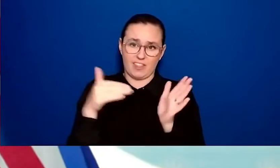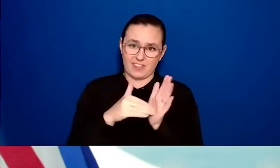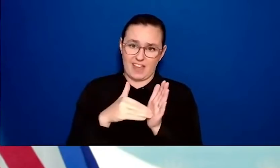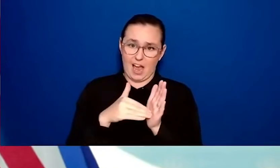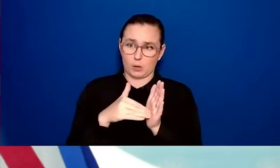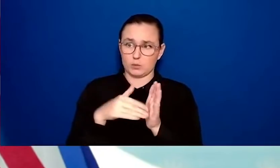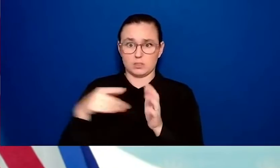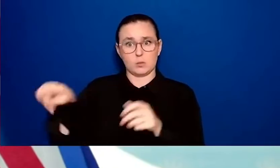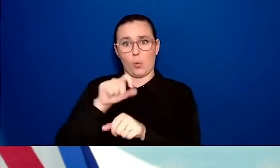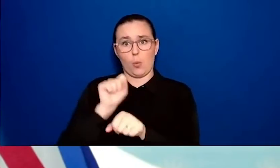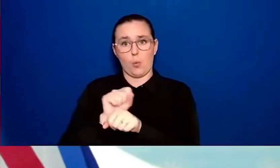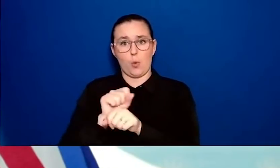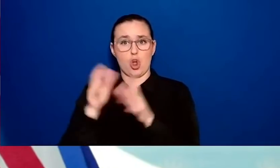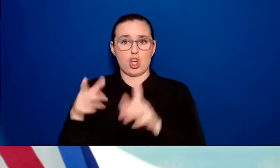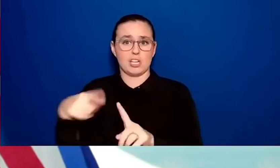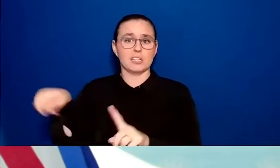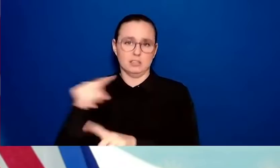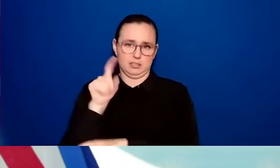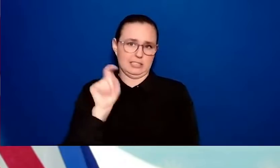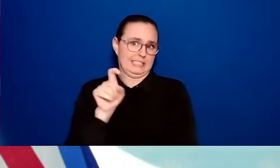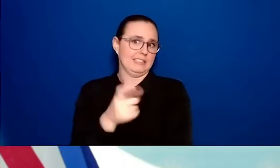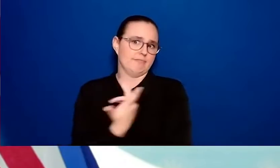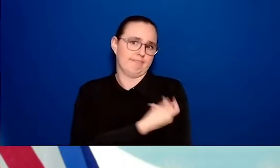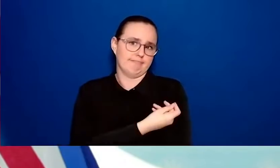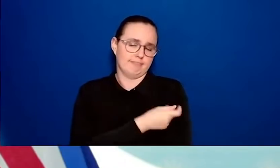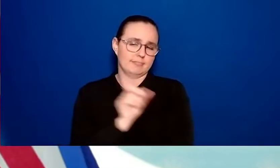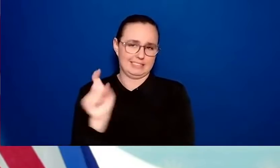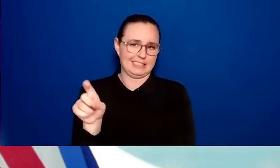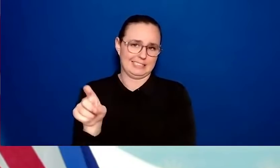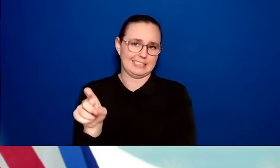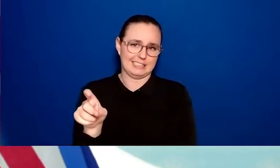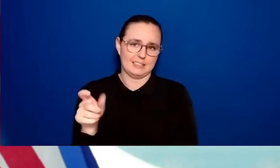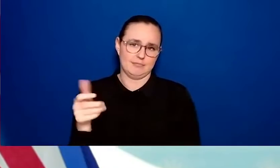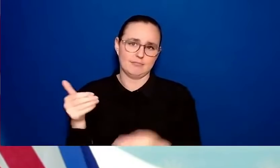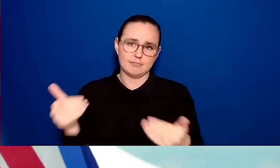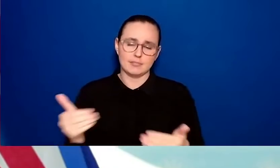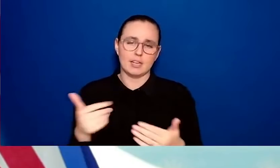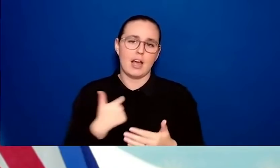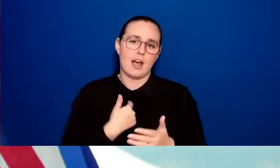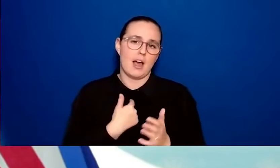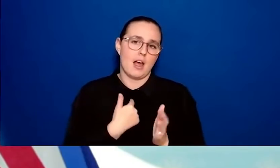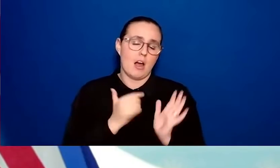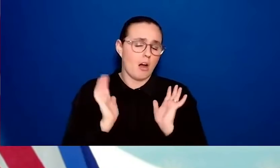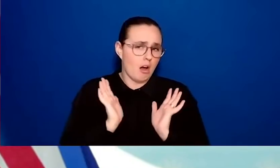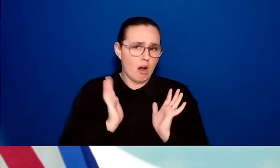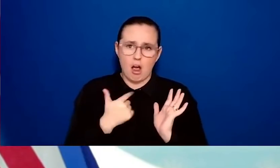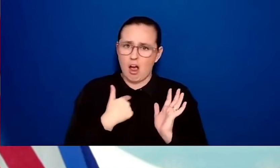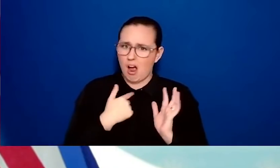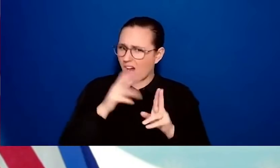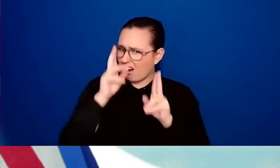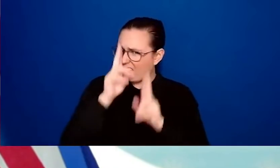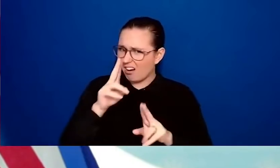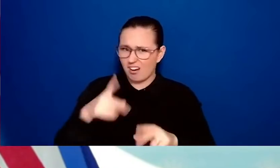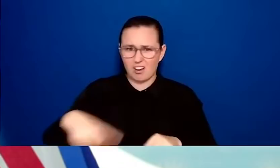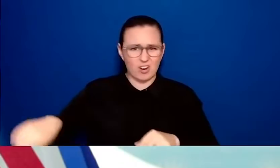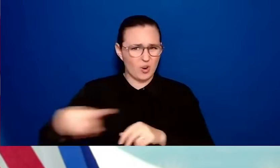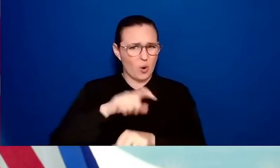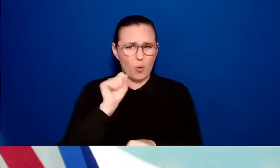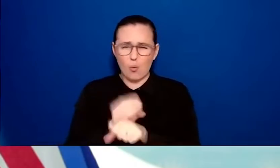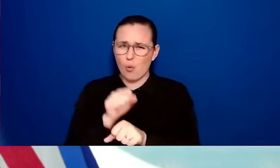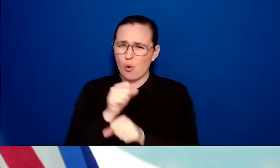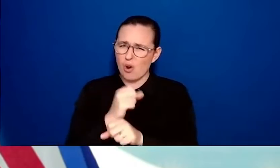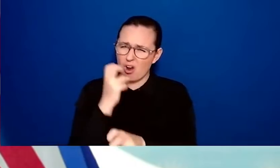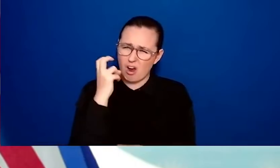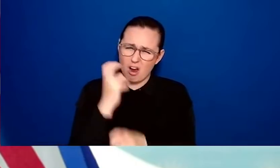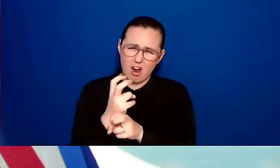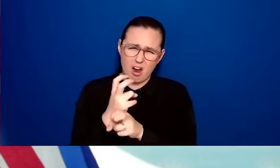that this is a group of people that's done exceptional and extraordinary things for them, and this will be one more of them, one more of those